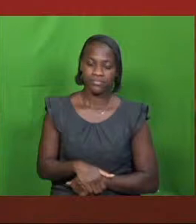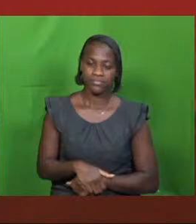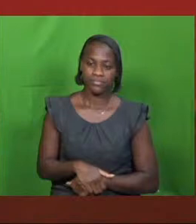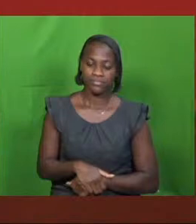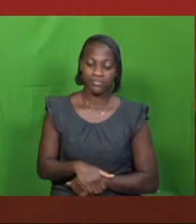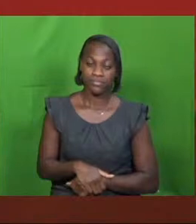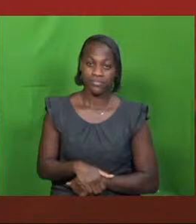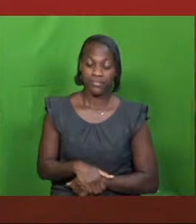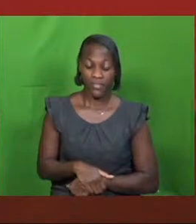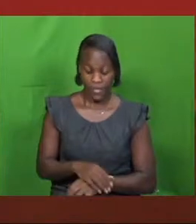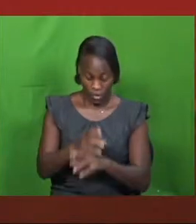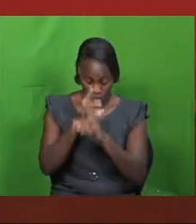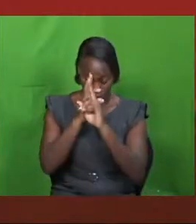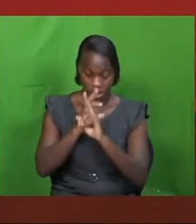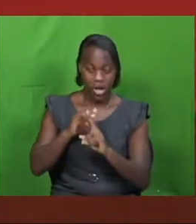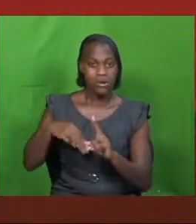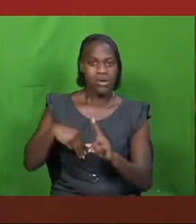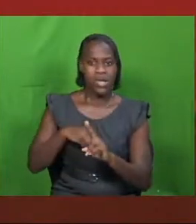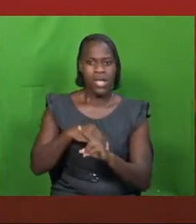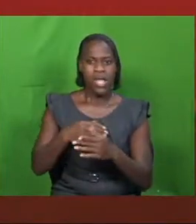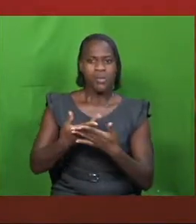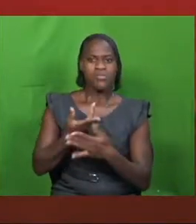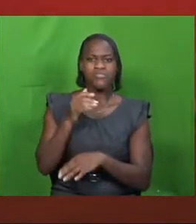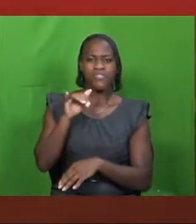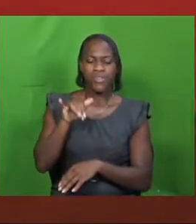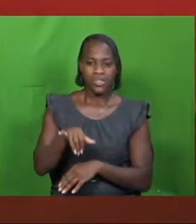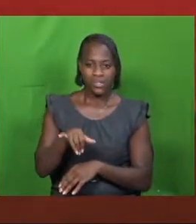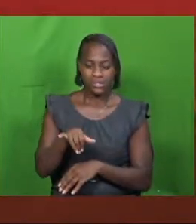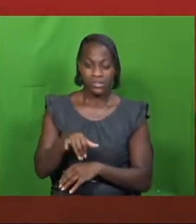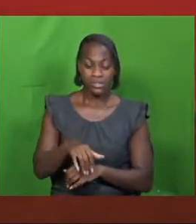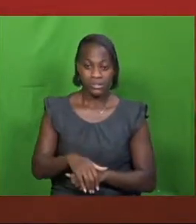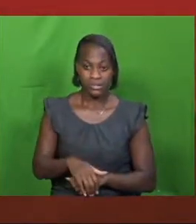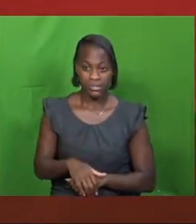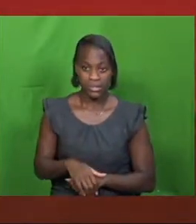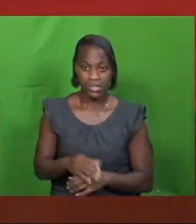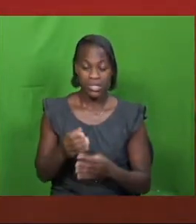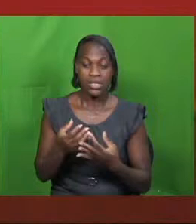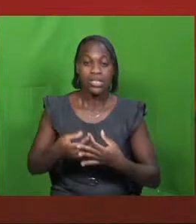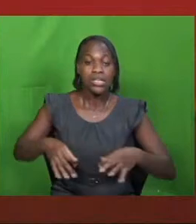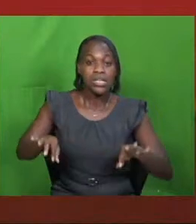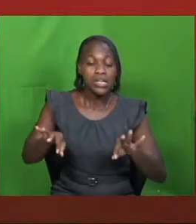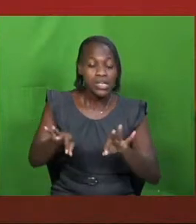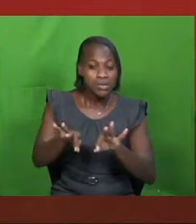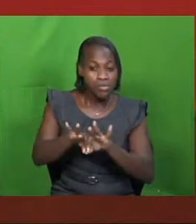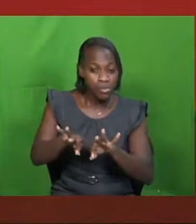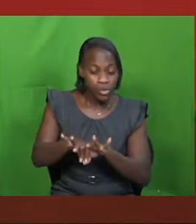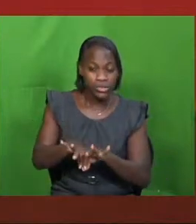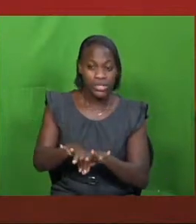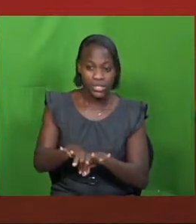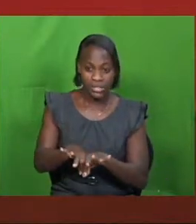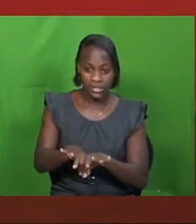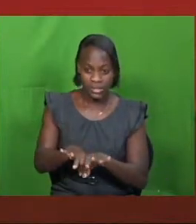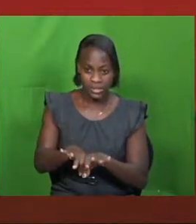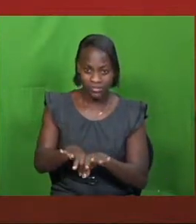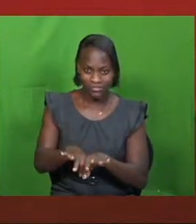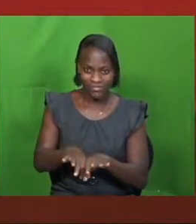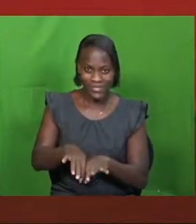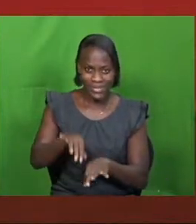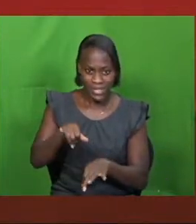Honourable members, but before we do that, it's important that I